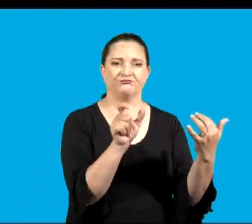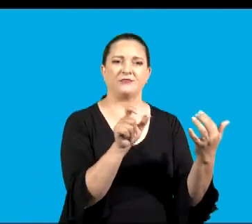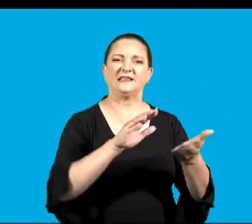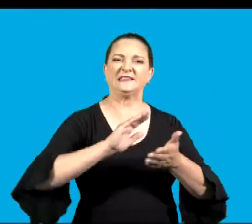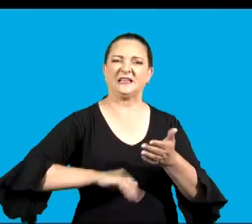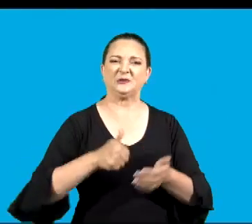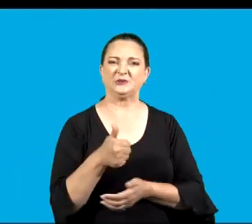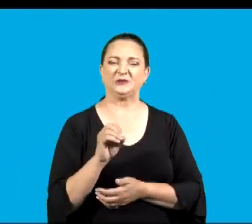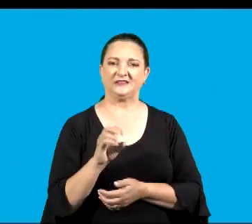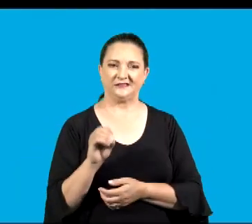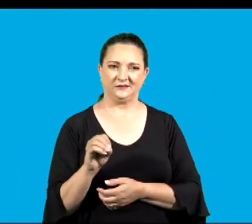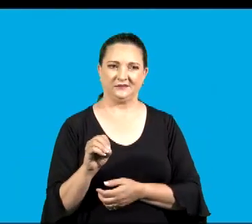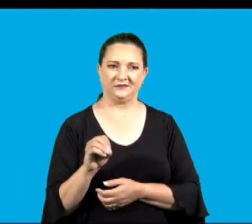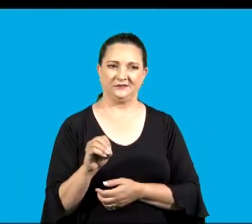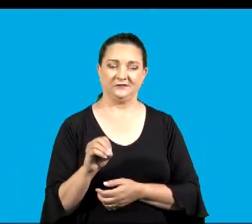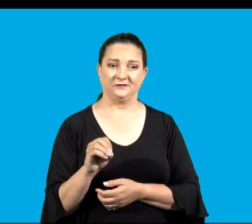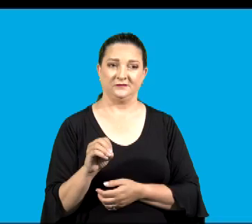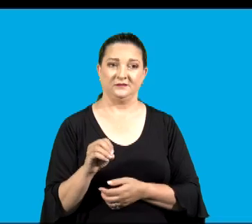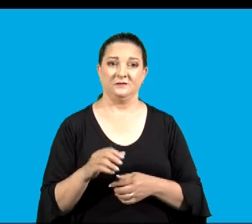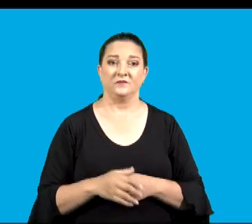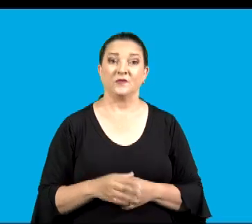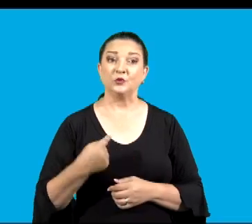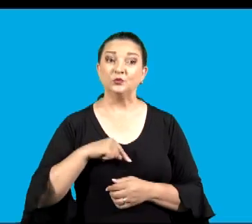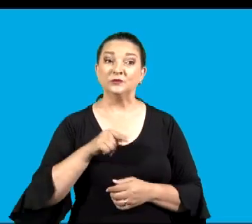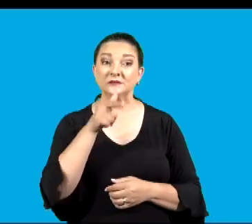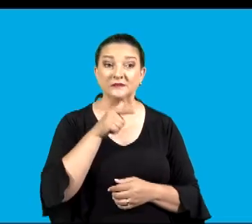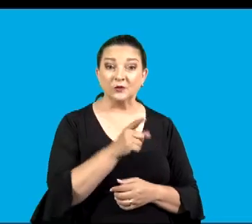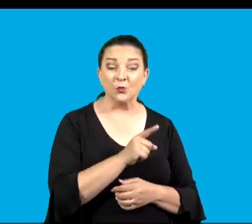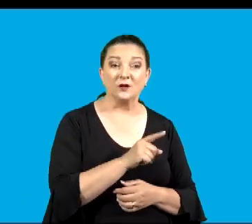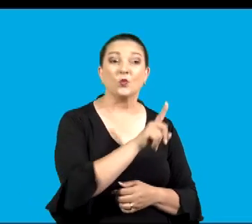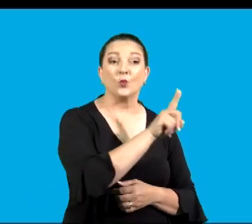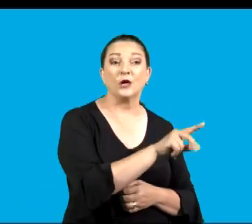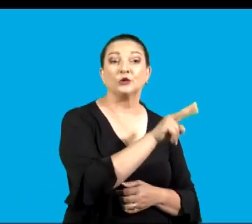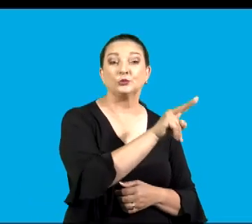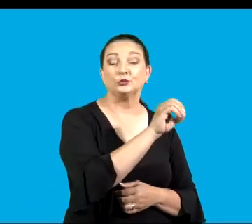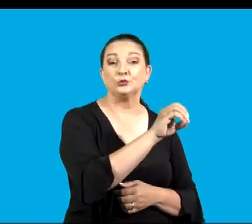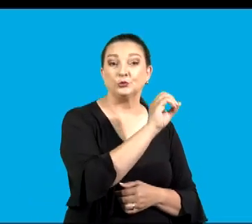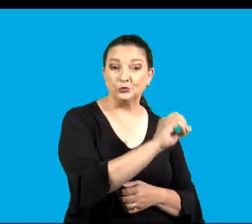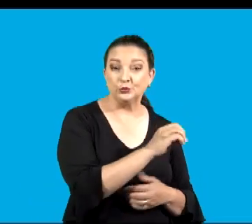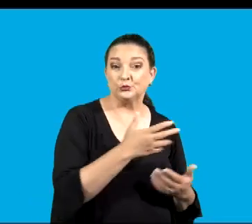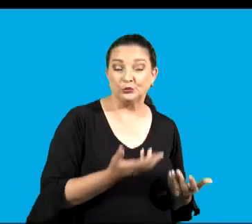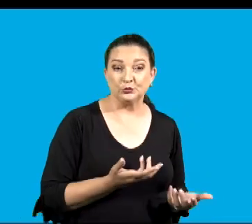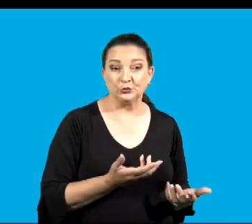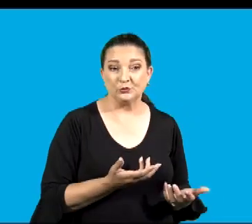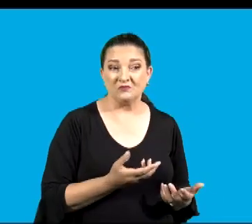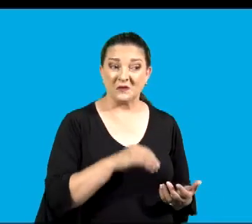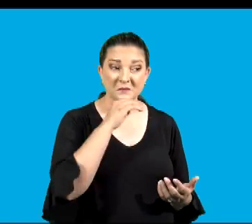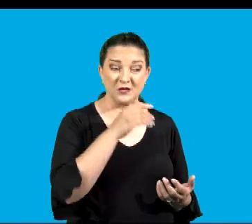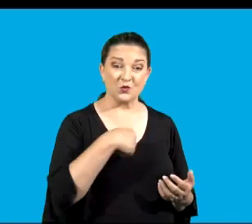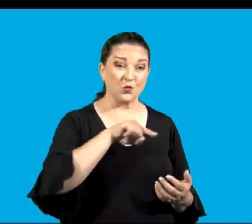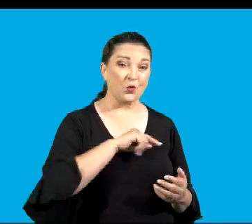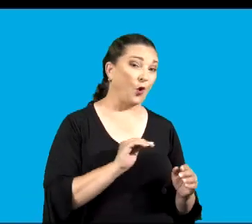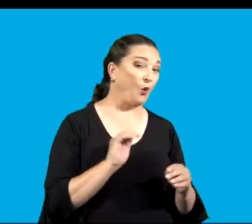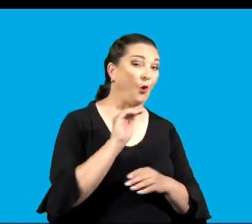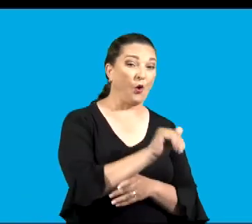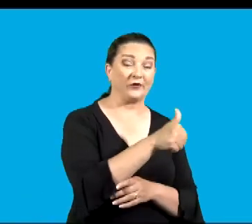600. However, we had recorded 1,200. That simply means we recorded 600